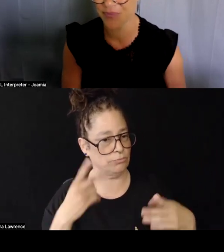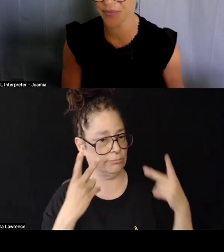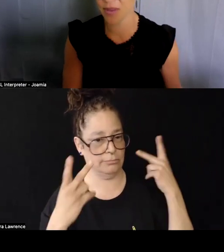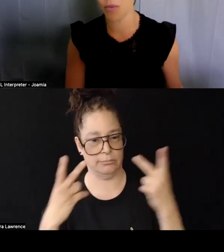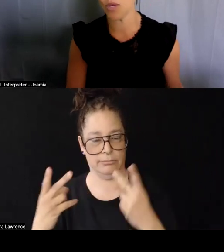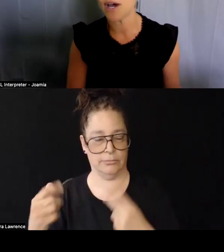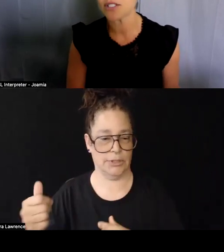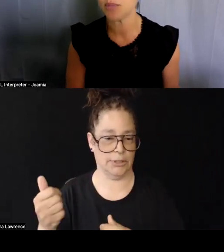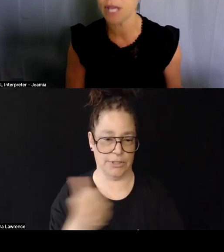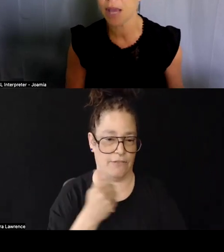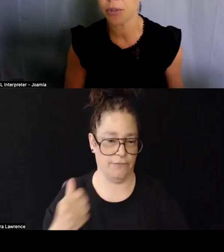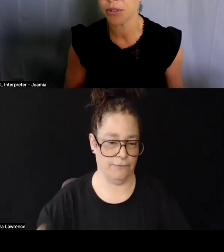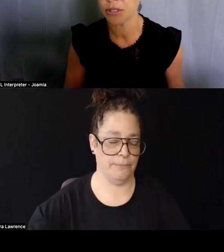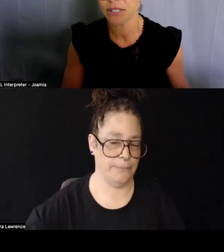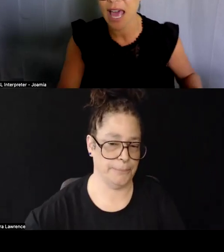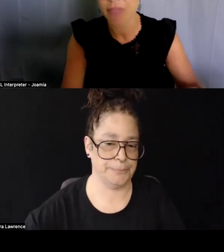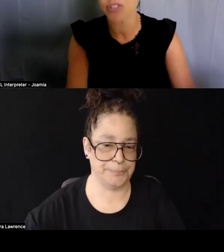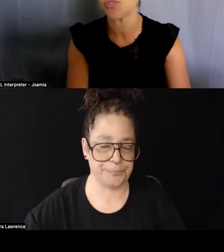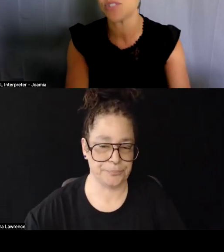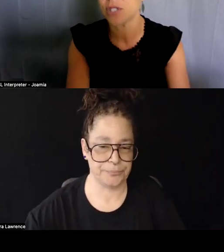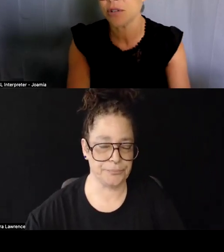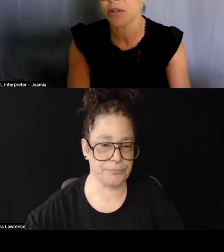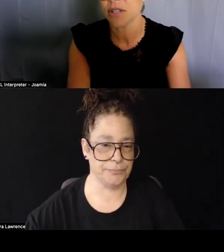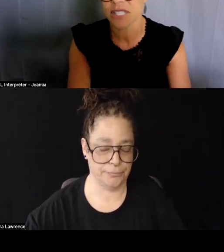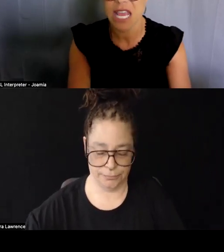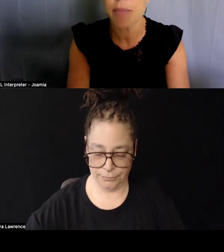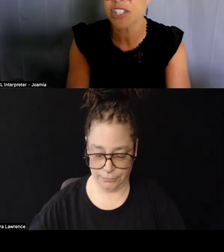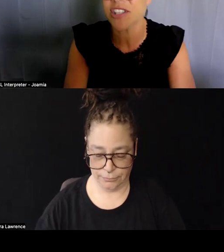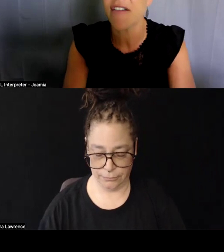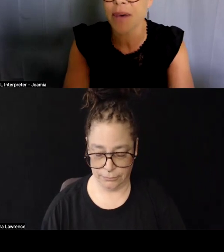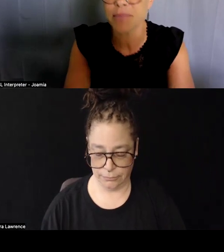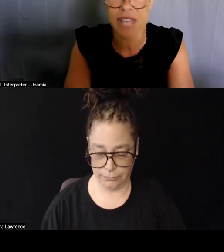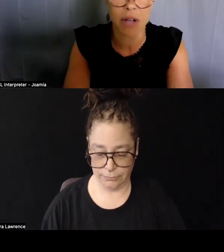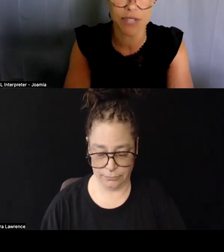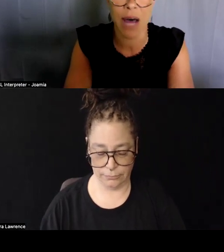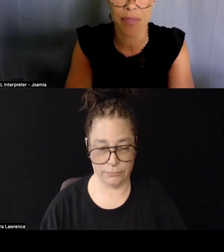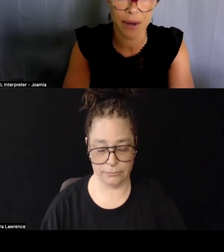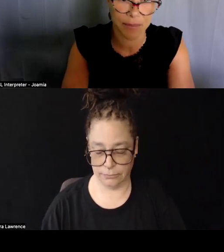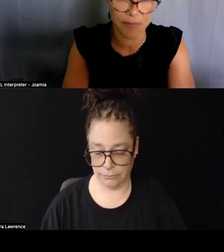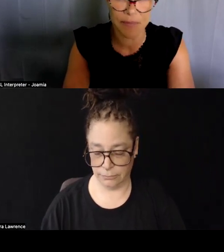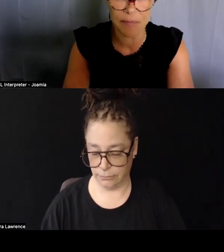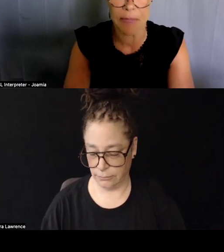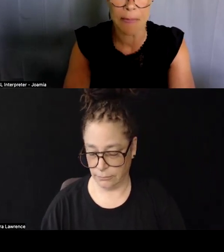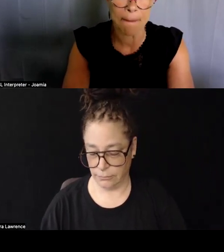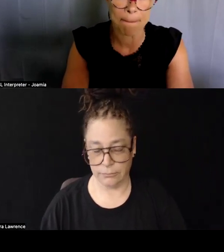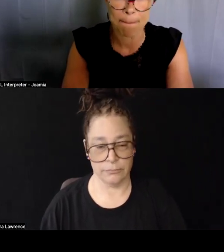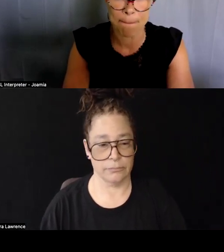peers. We want to be able to have the students see images of themselves out there.